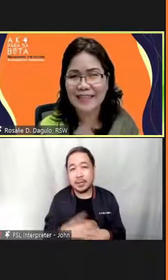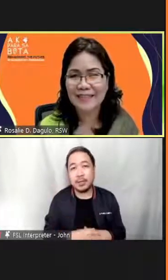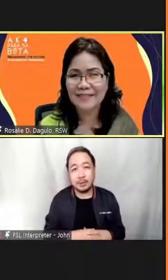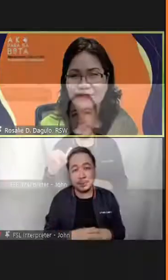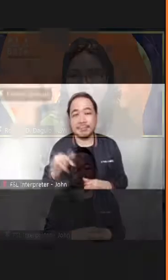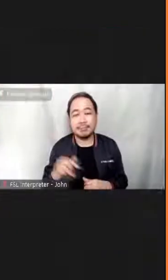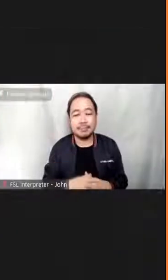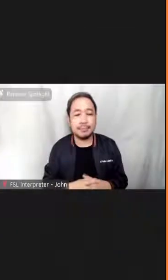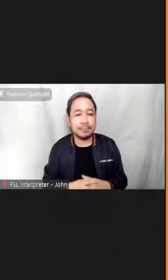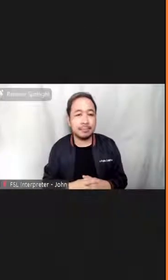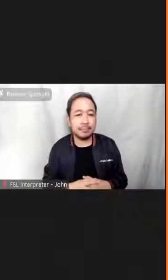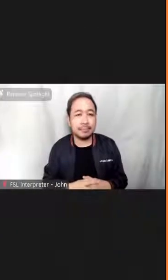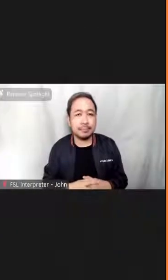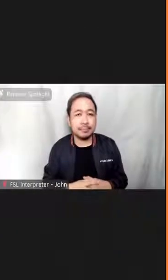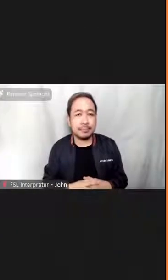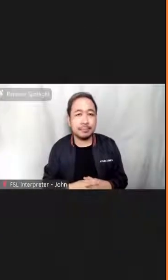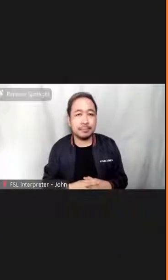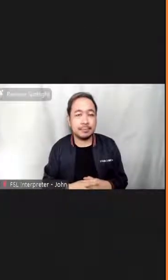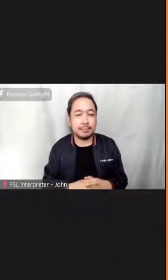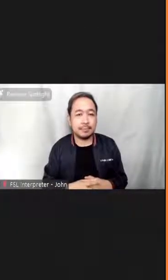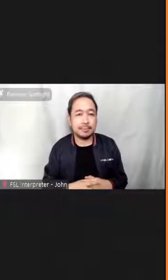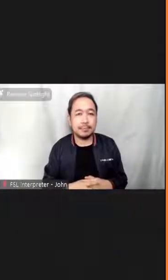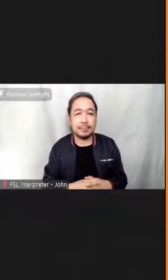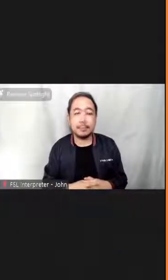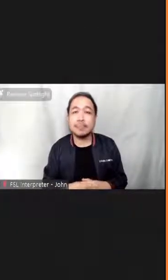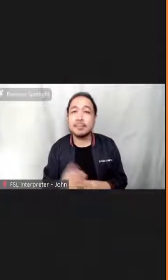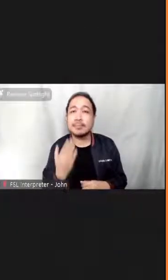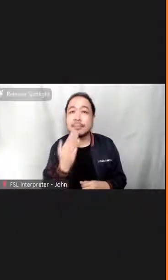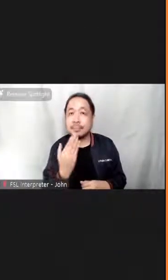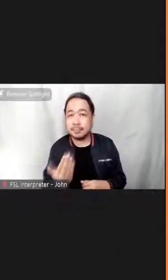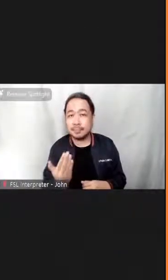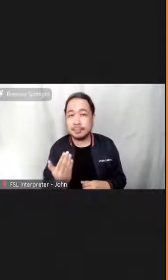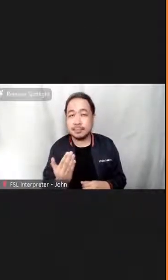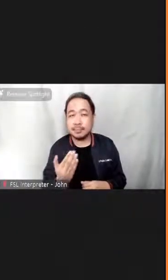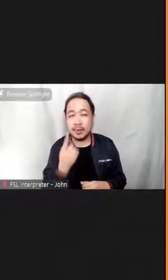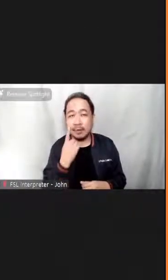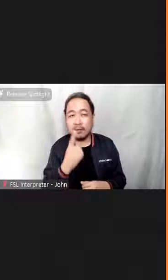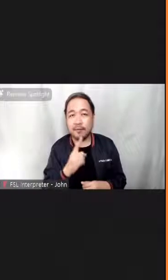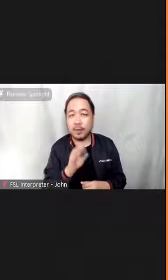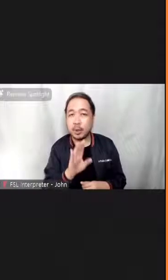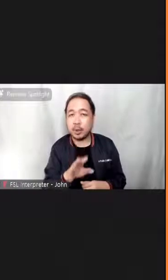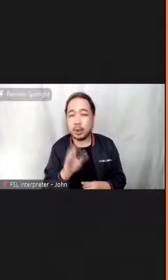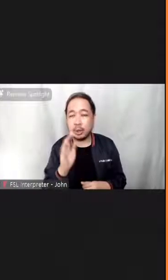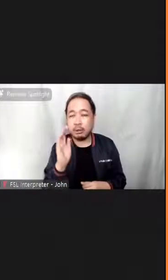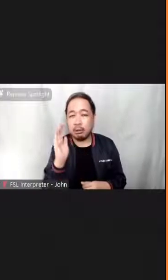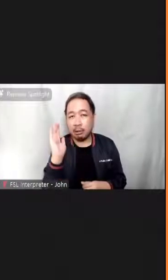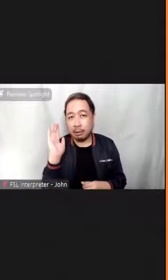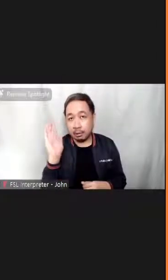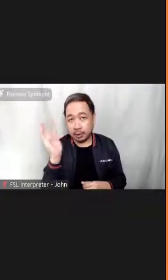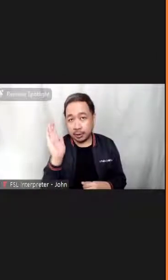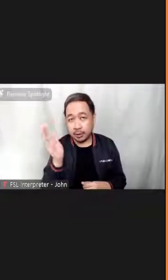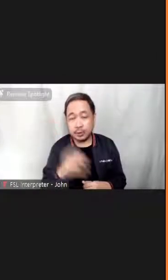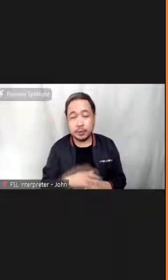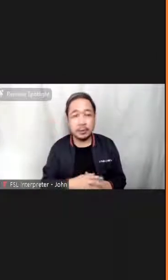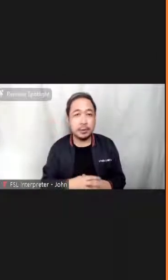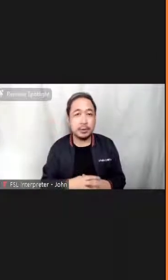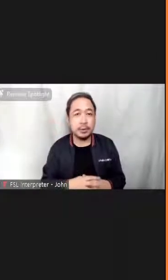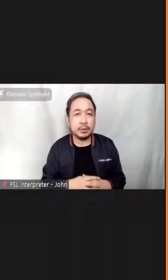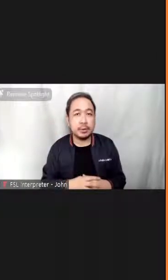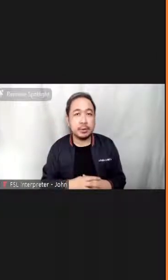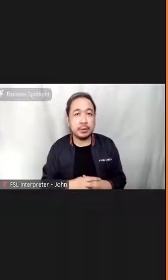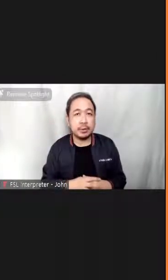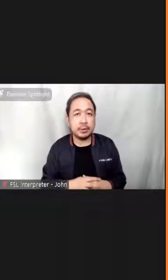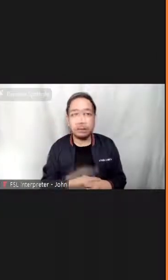listening. Thank you, Ma'am Sally. Thank you very much for that lecture. It just gave us